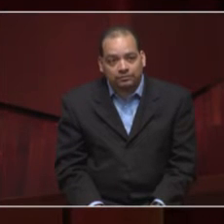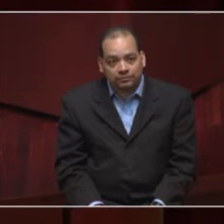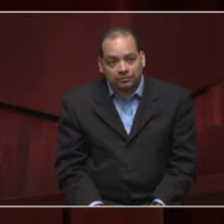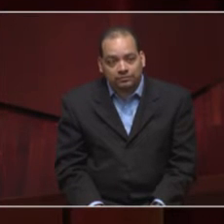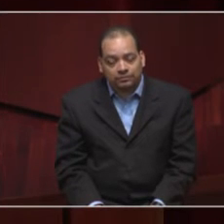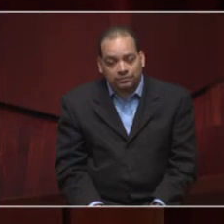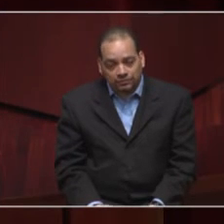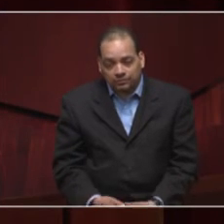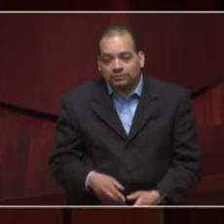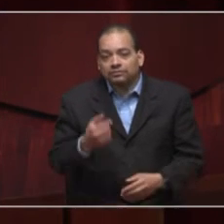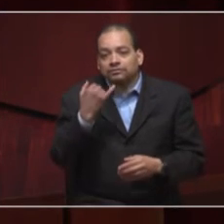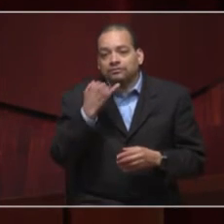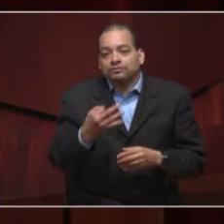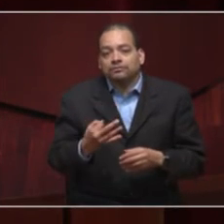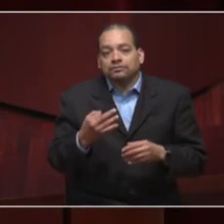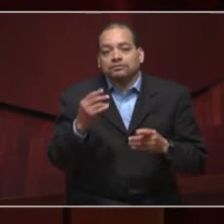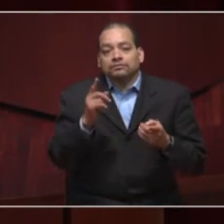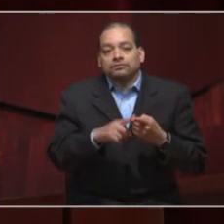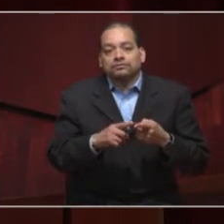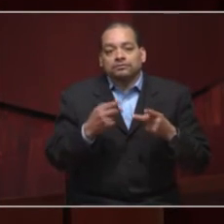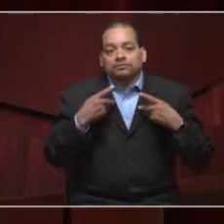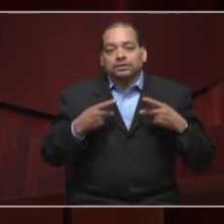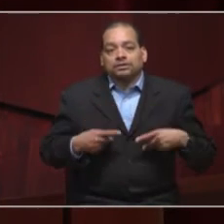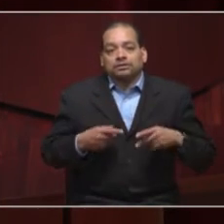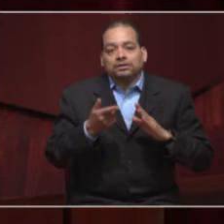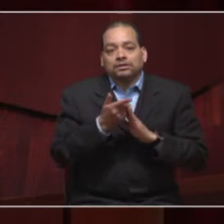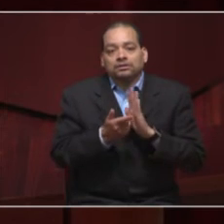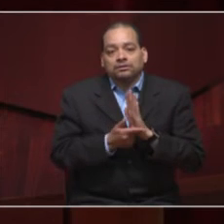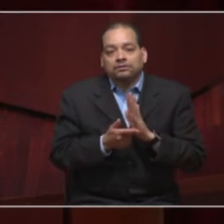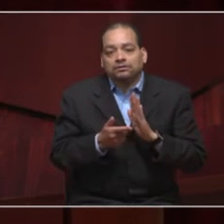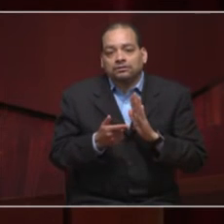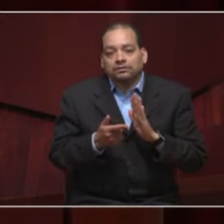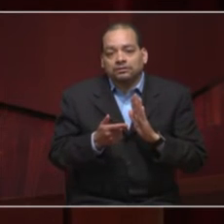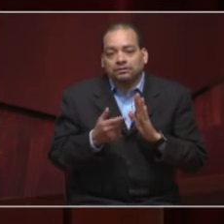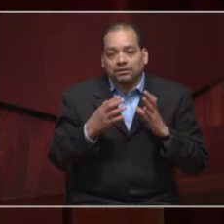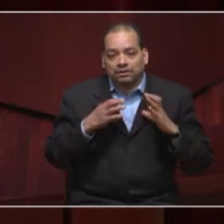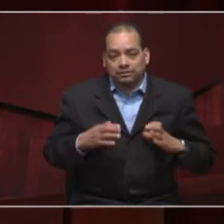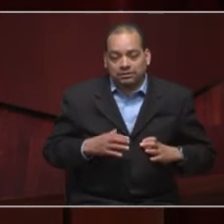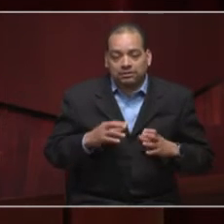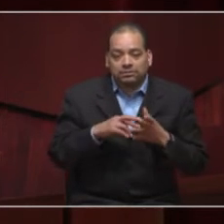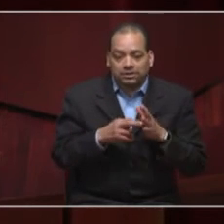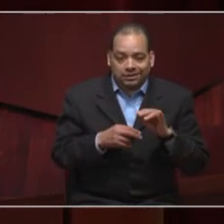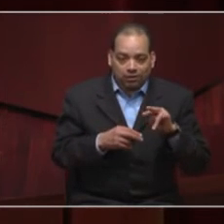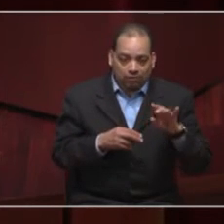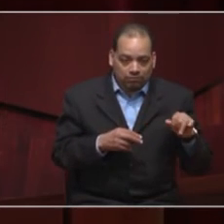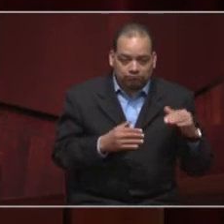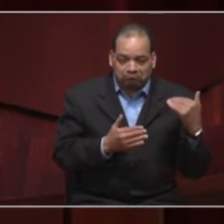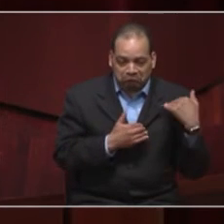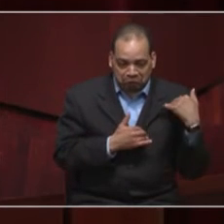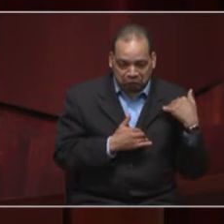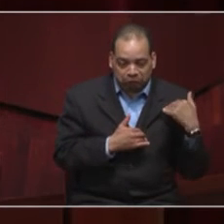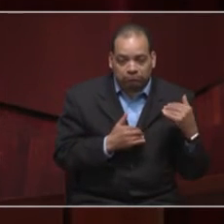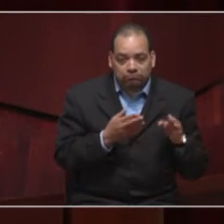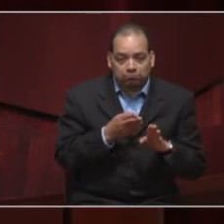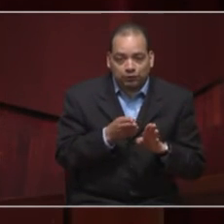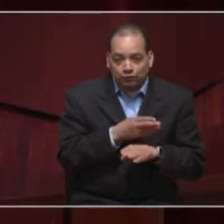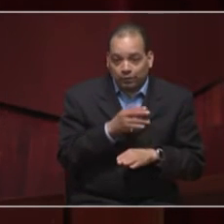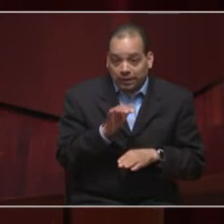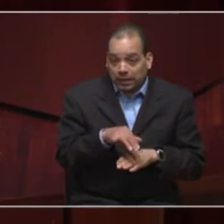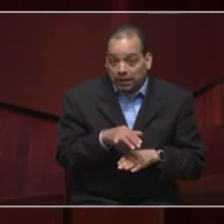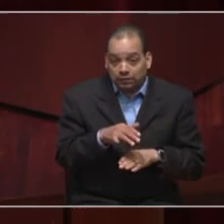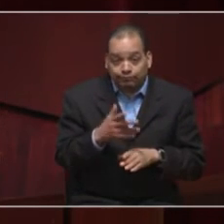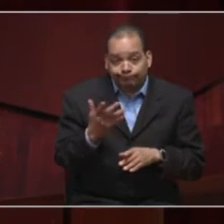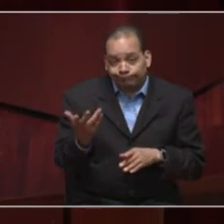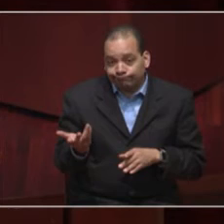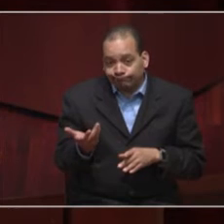they're in physical and legal custody of the National Archives, yes, it's your responsibility. So, again, it's all a matter of timing, and